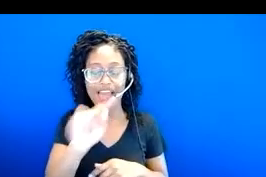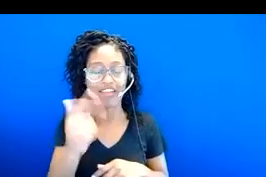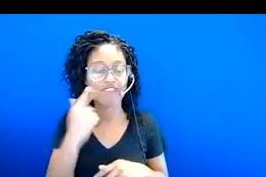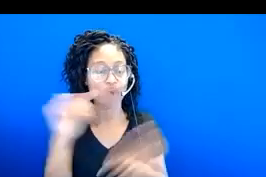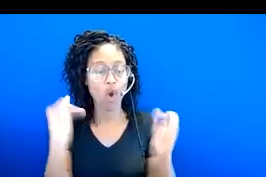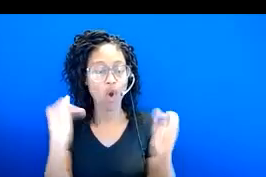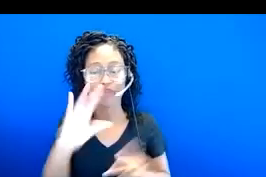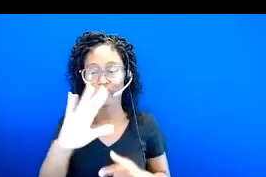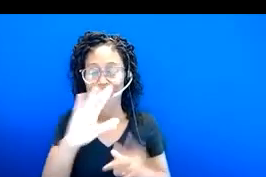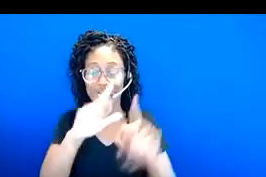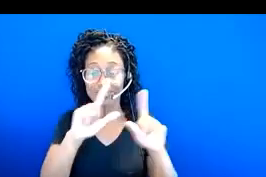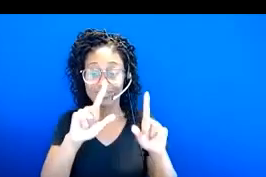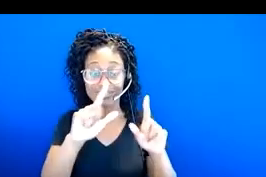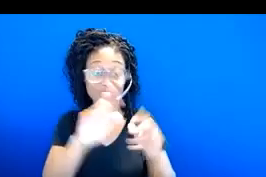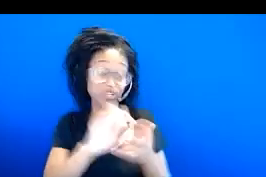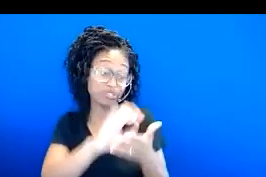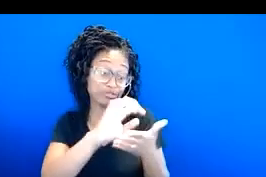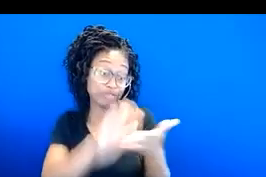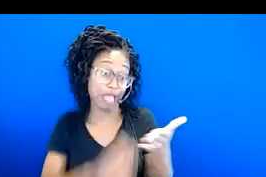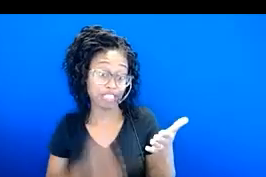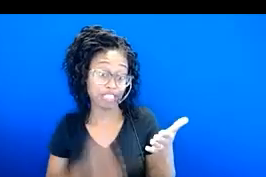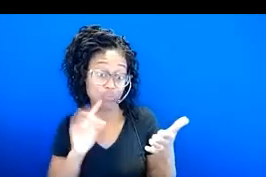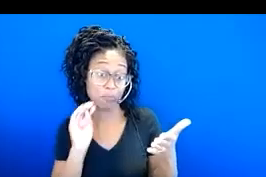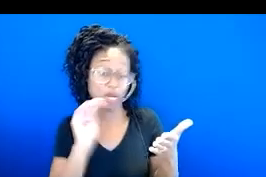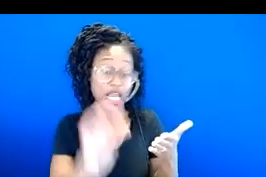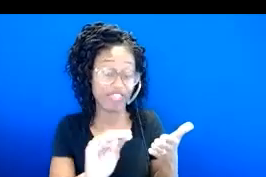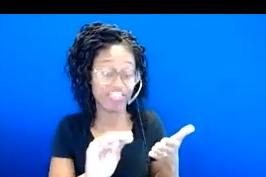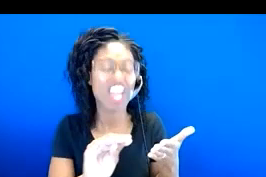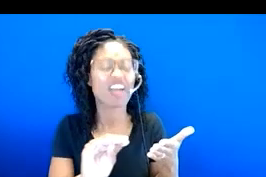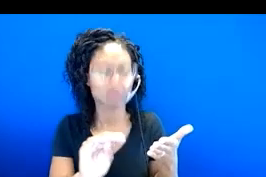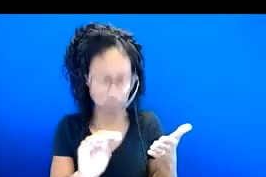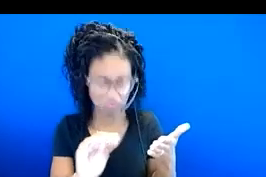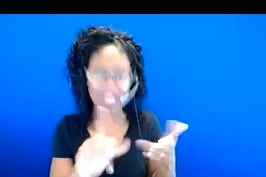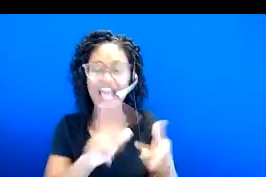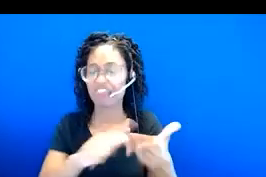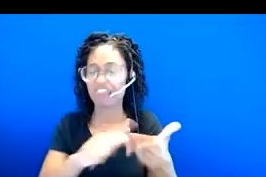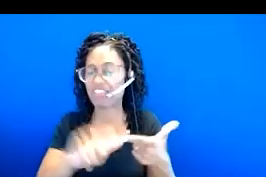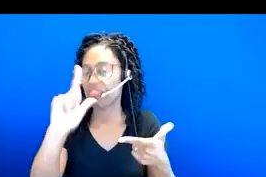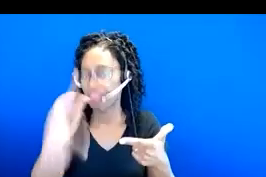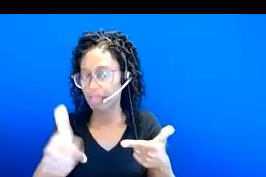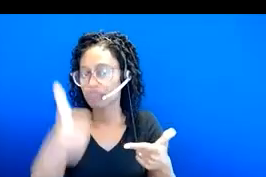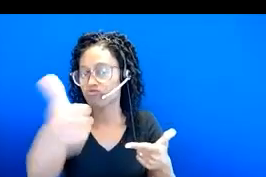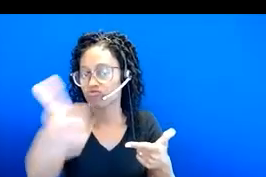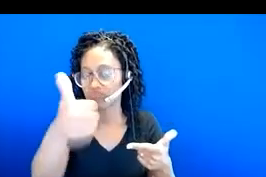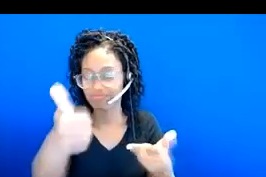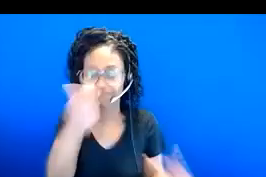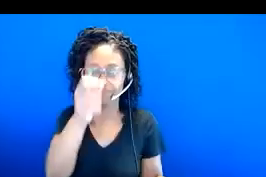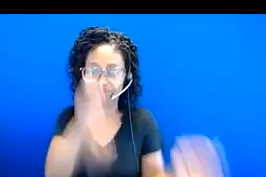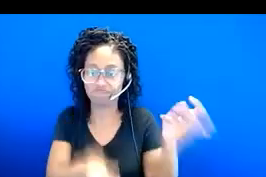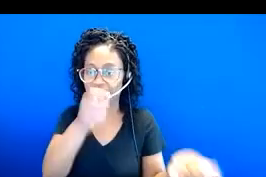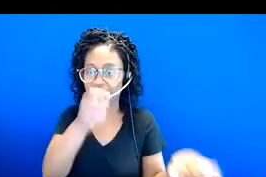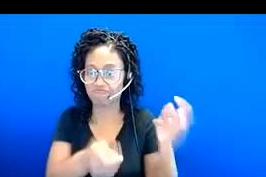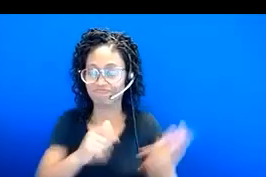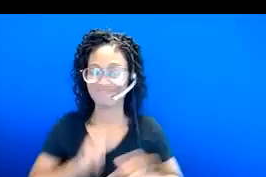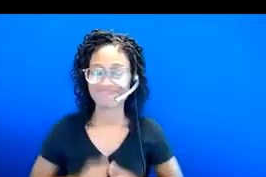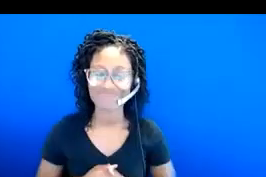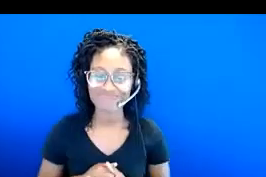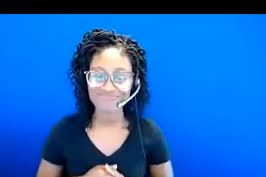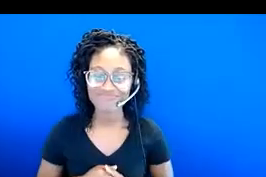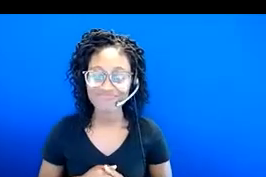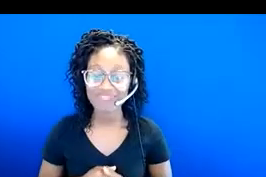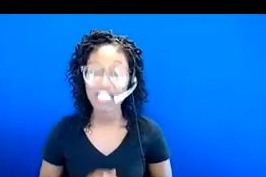The multimedia tools for your interactive presentation are up here. Here's where